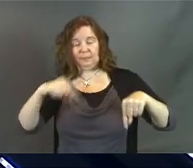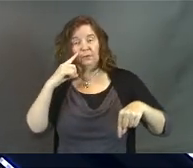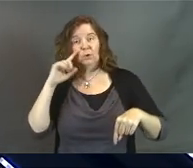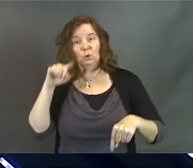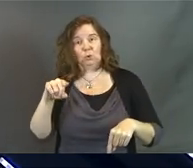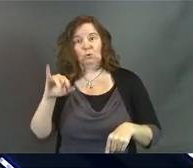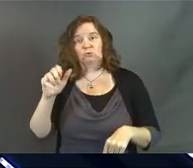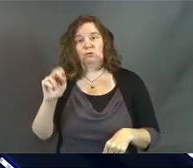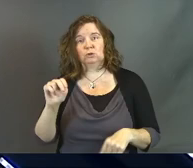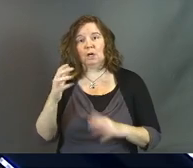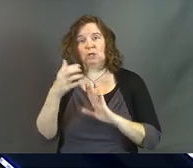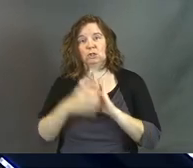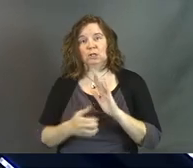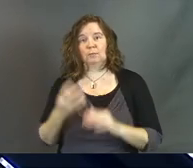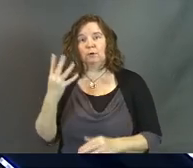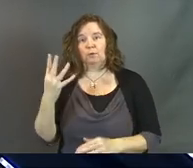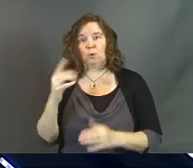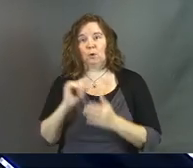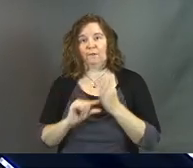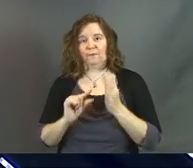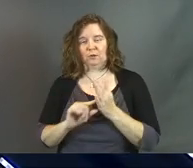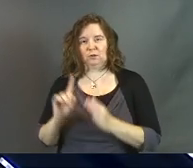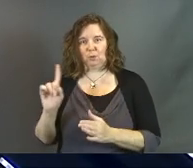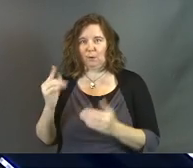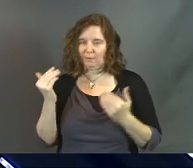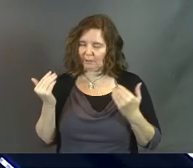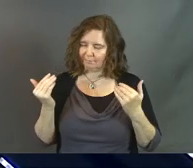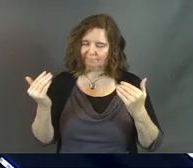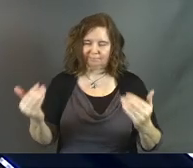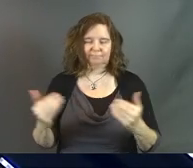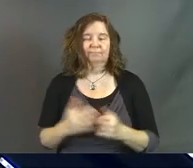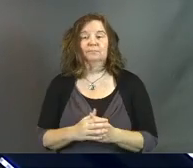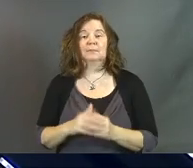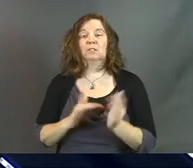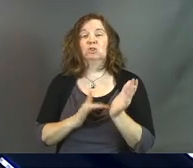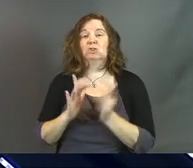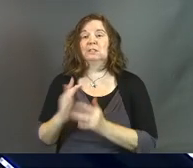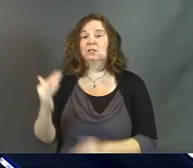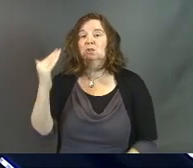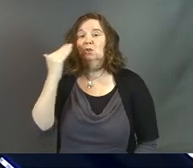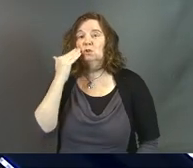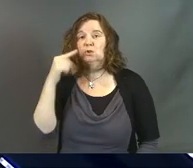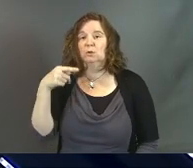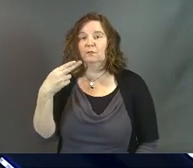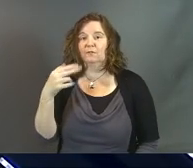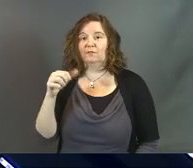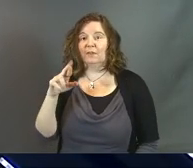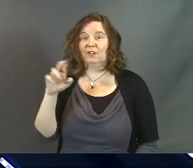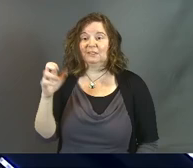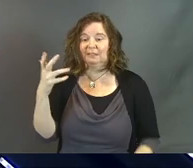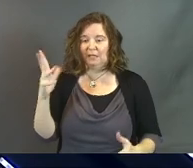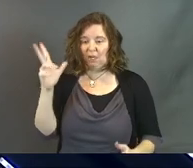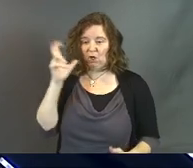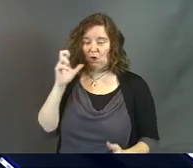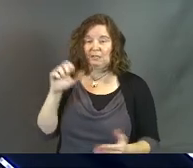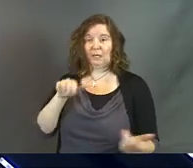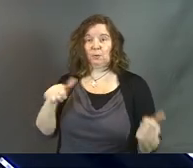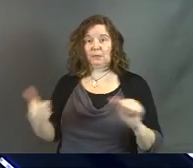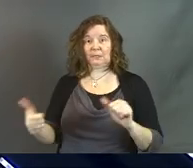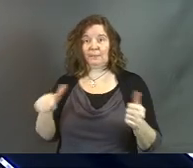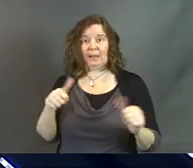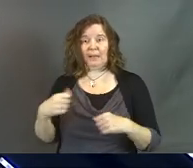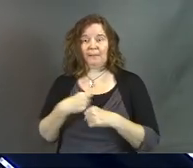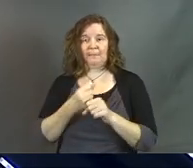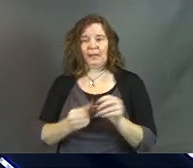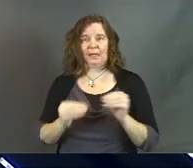for you. John chapter 4, verse 1. Let's dive in. Jesus knew the Pharisees had heard that he was baptizing